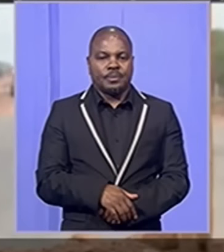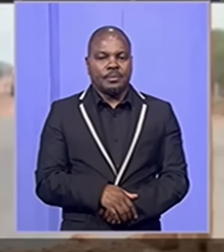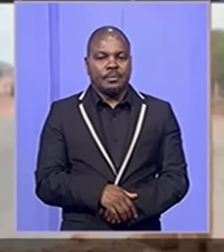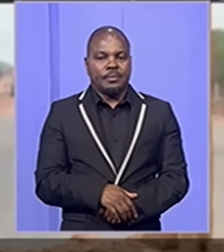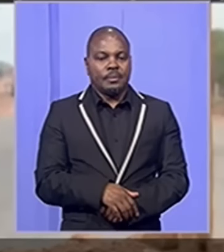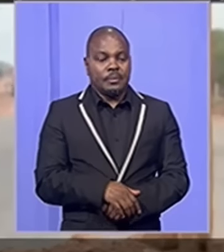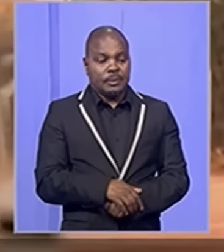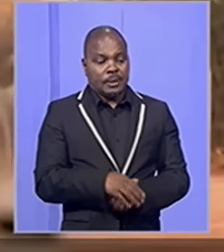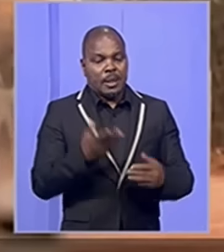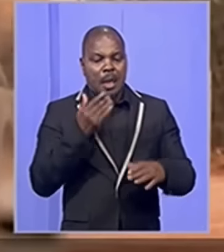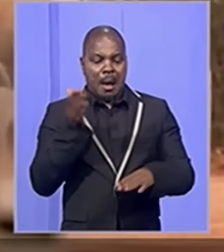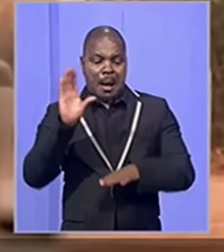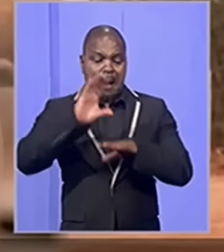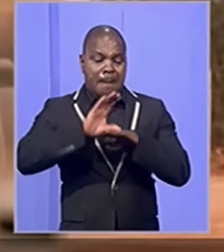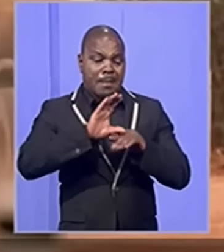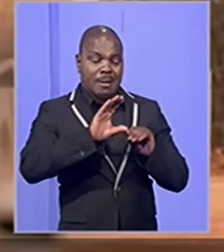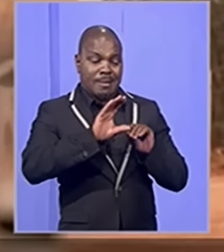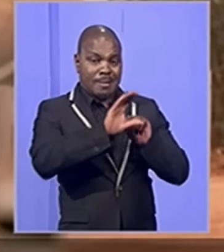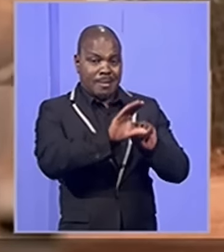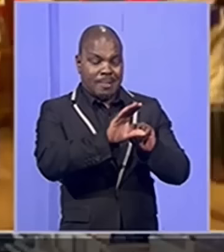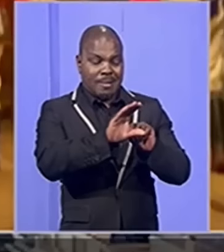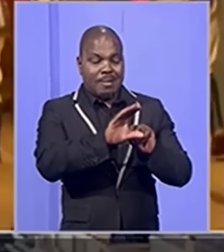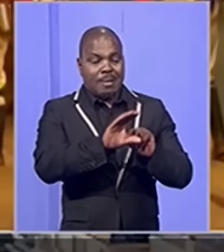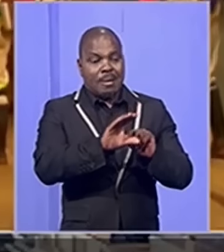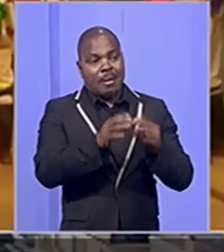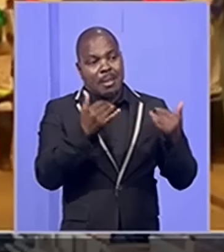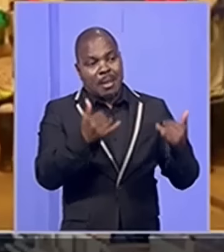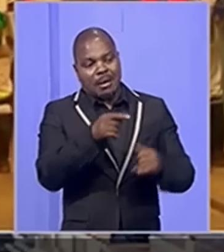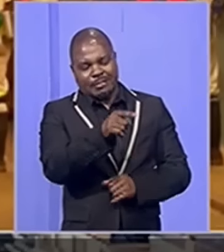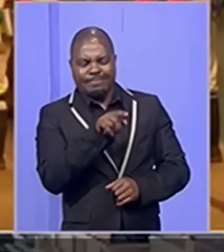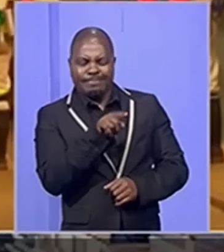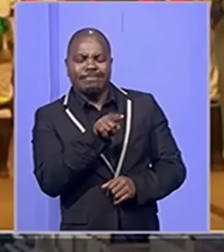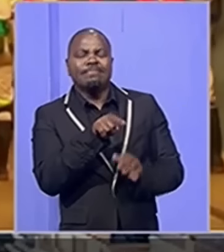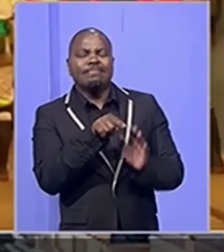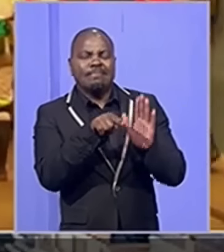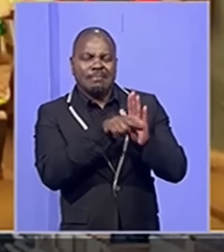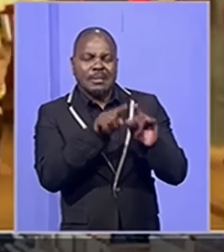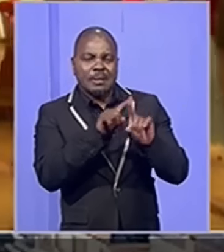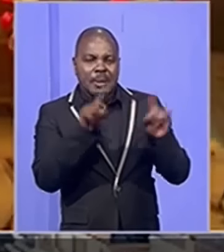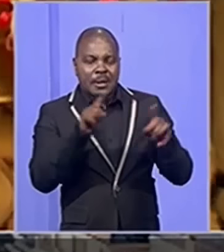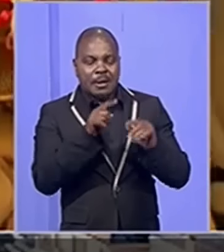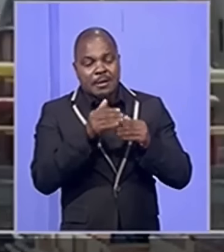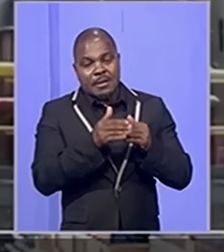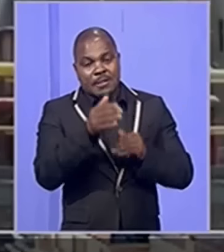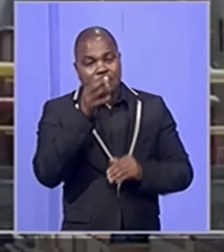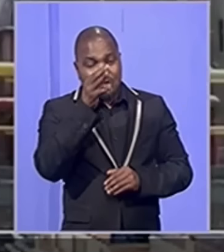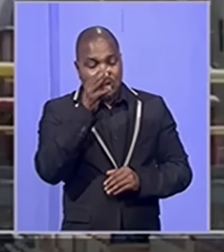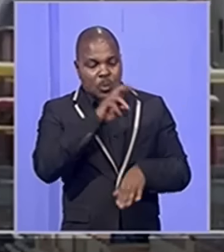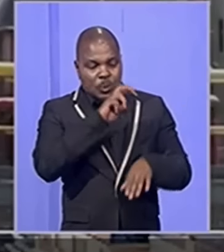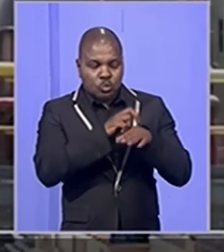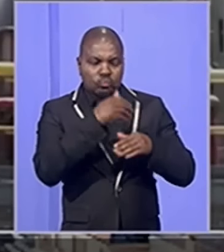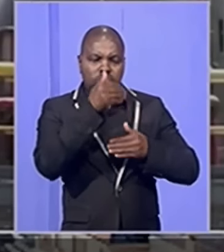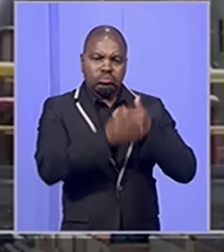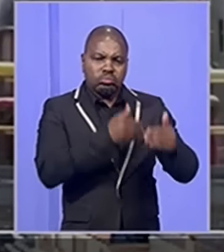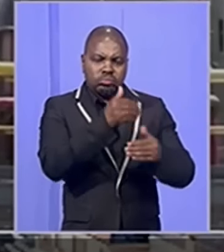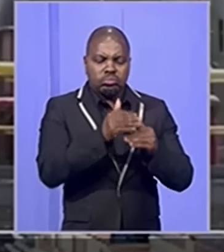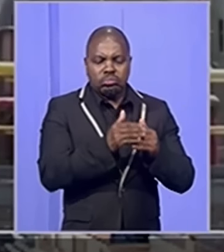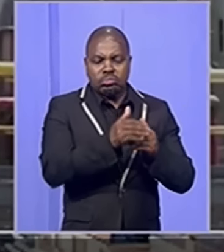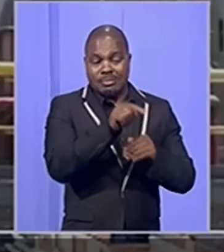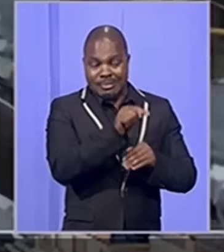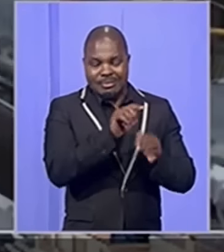capital investment, that figure is negative, and that's where the future growth has to come from in the longer